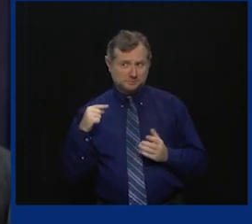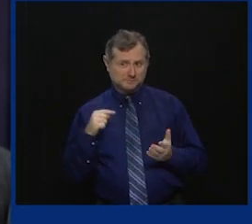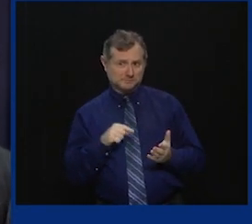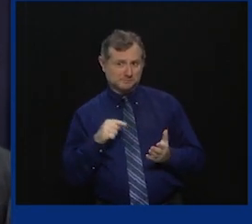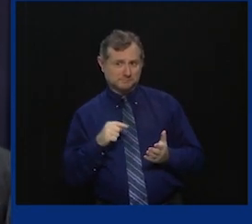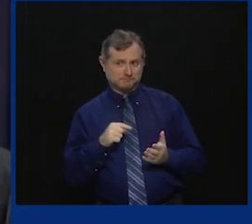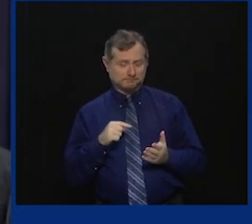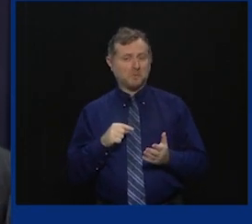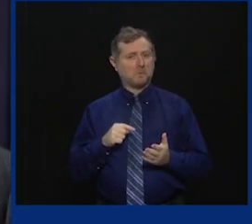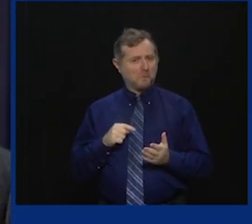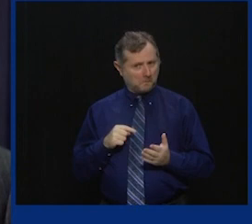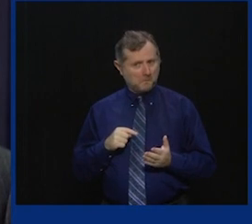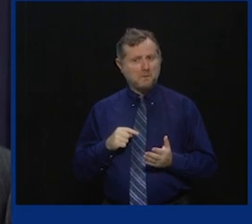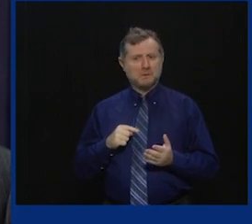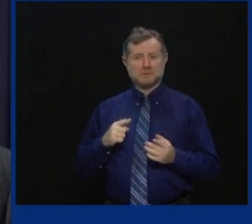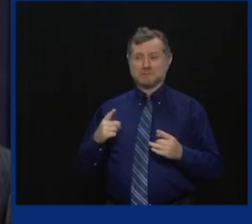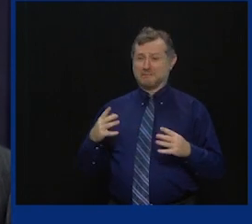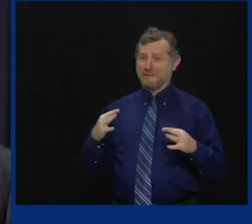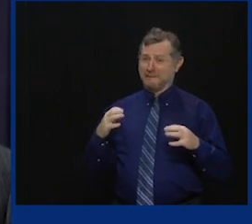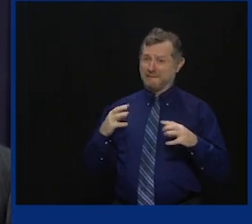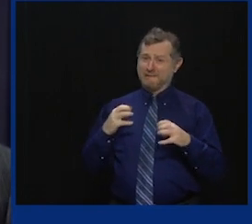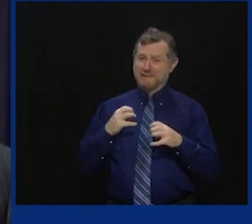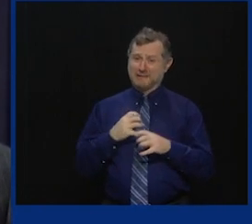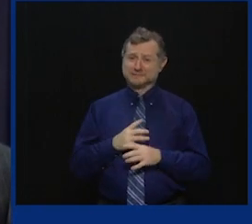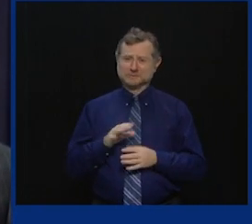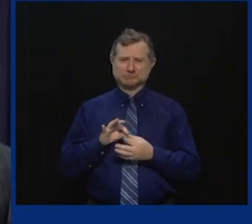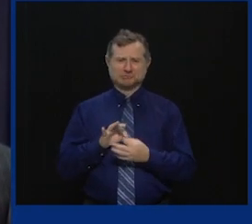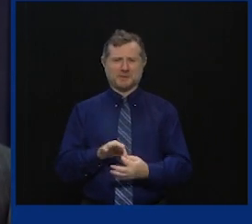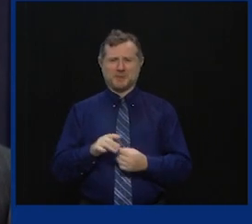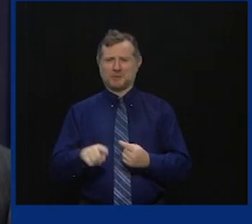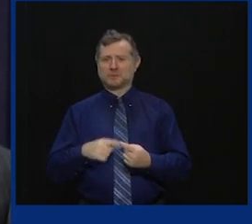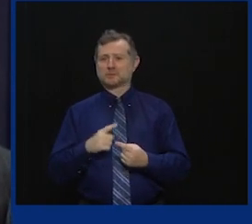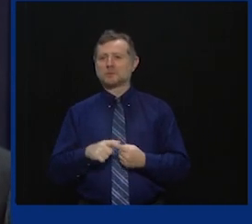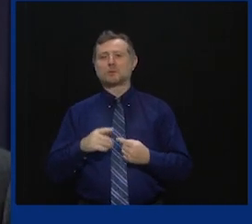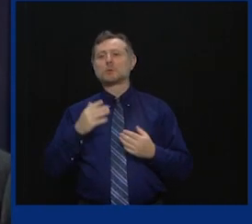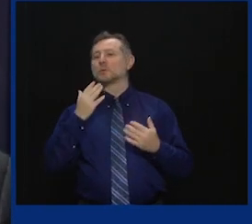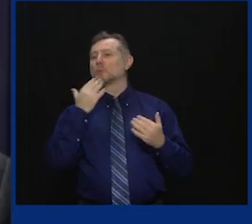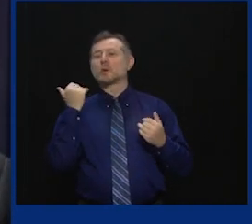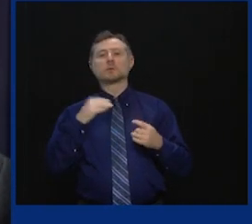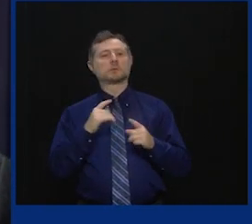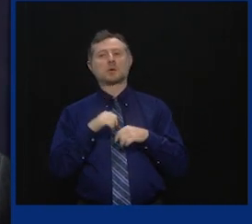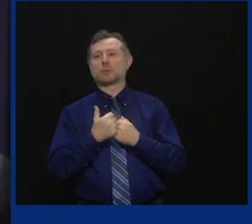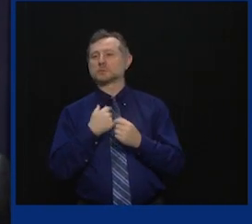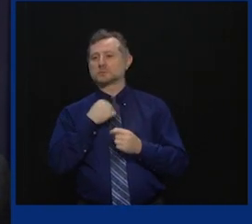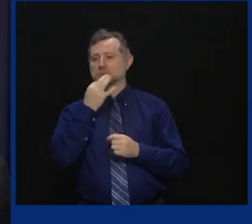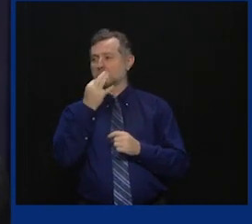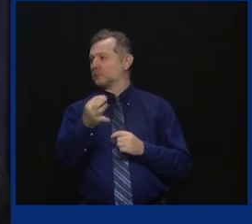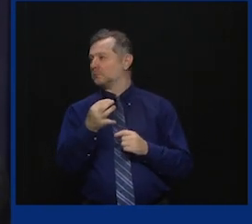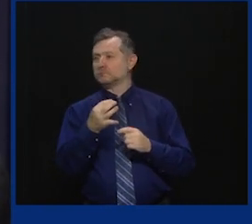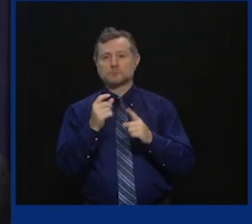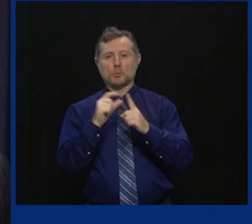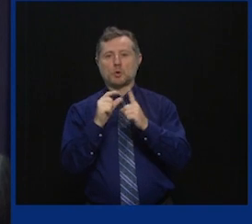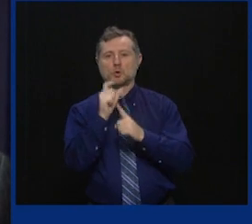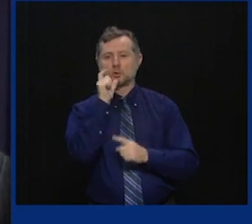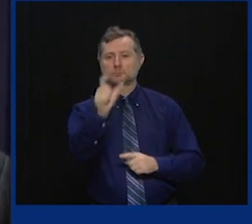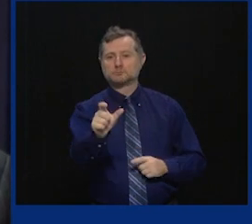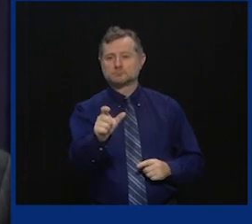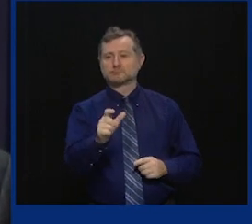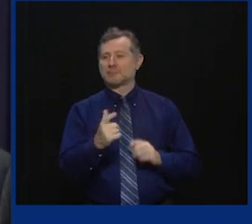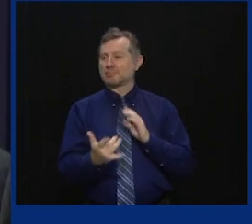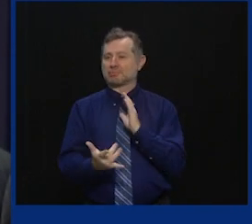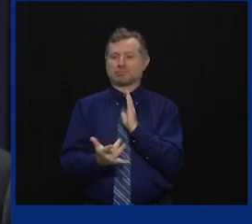complications around how, I don't even know what the better word to use, around how technical parole